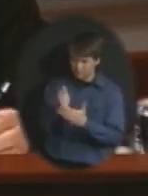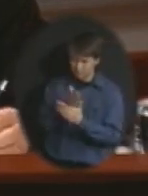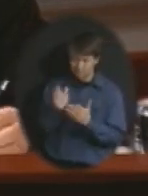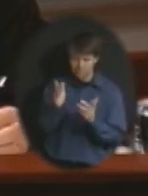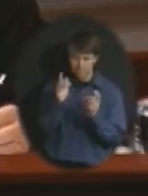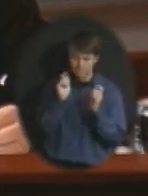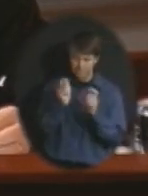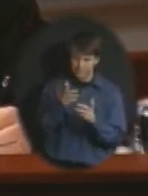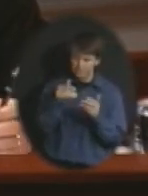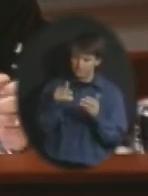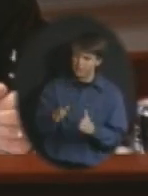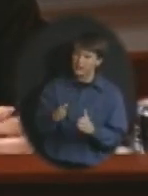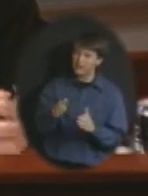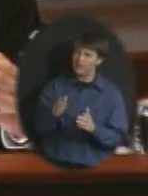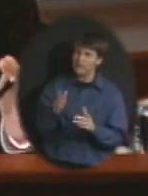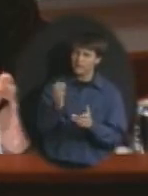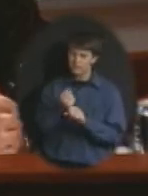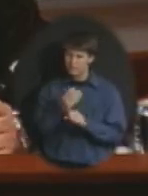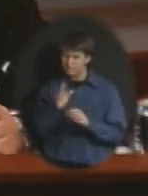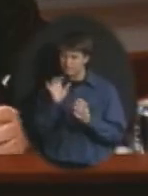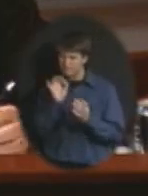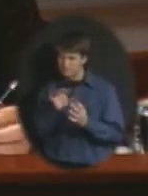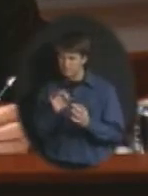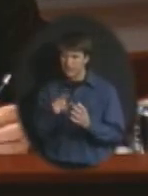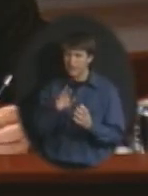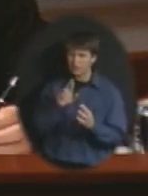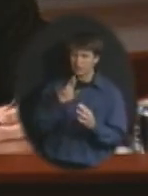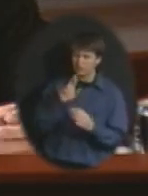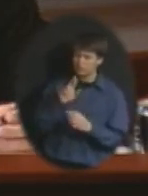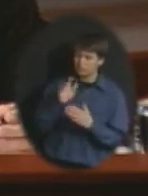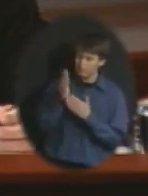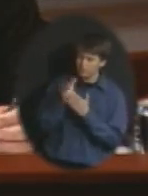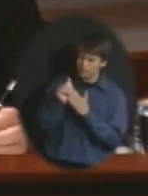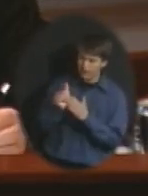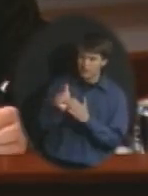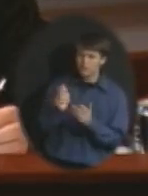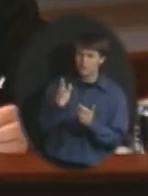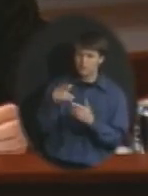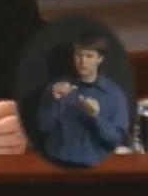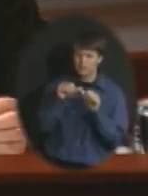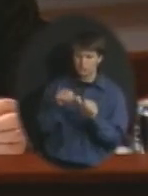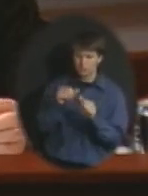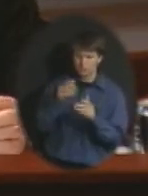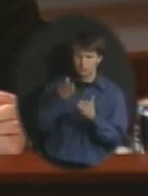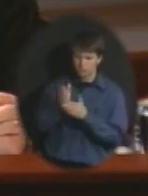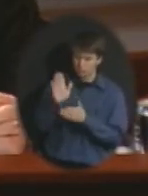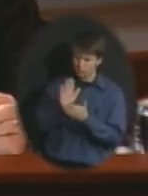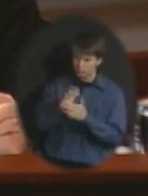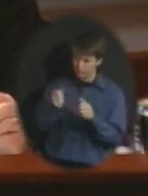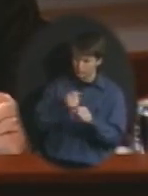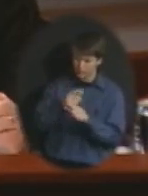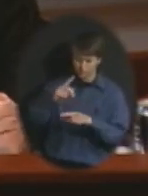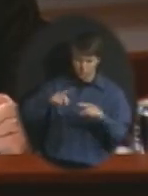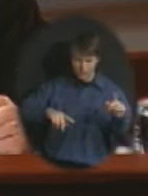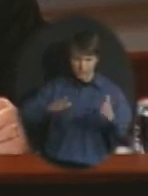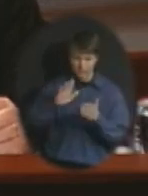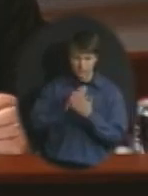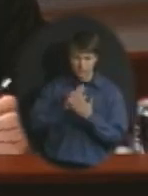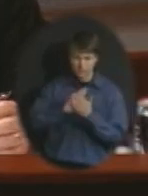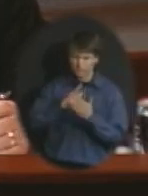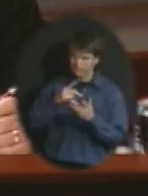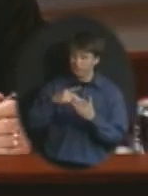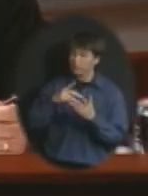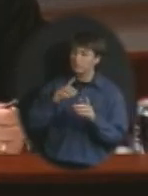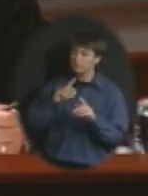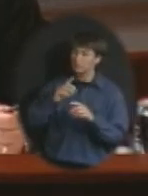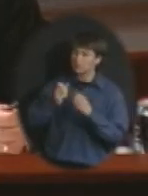fast manner, get reaction, feedback, and some guidance as we continue on through the school year on a variety of projects. I